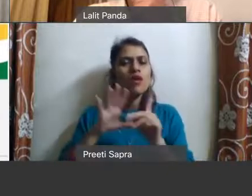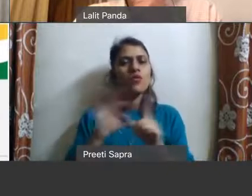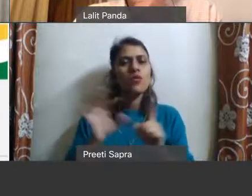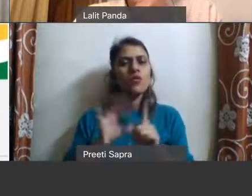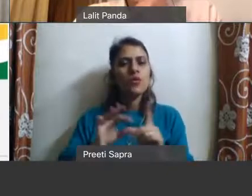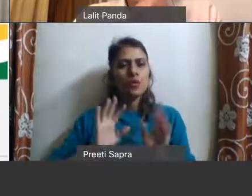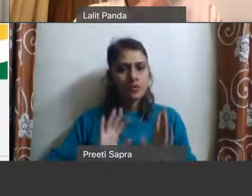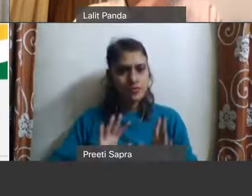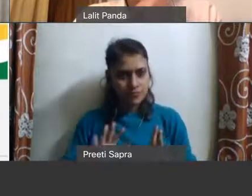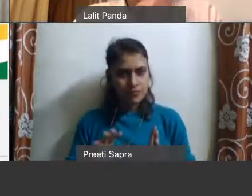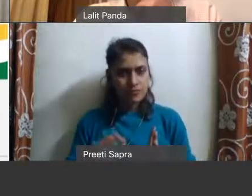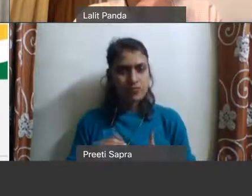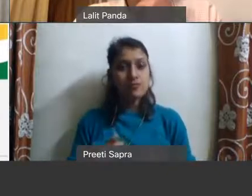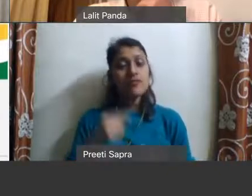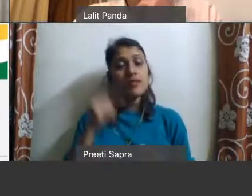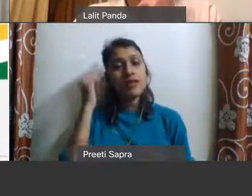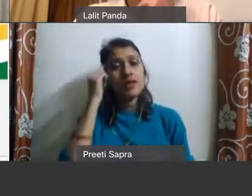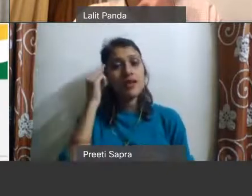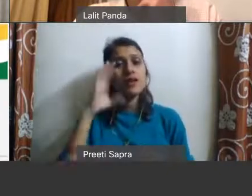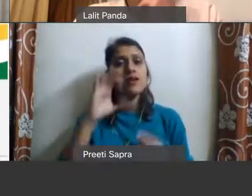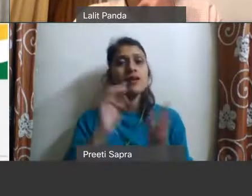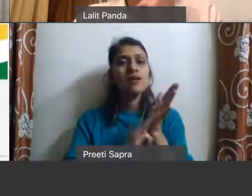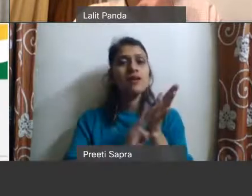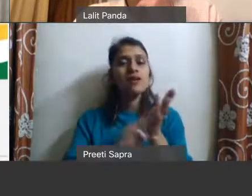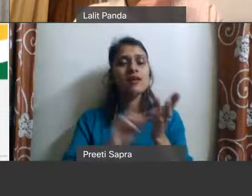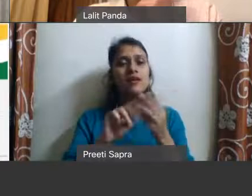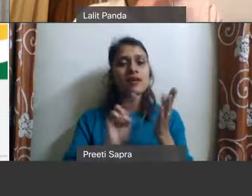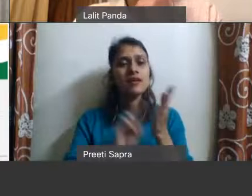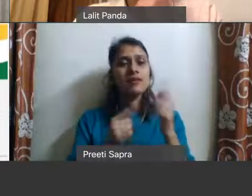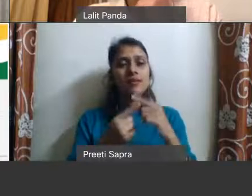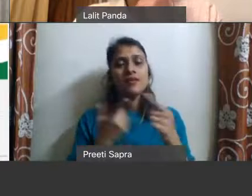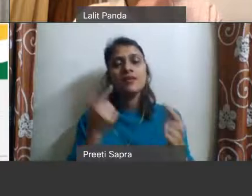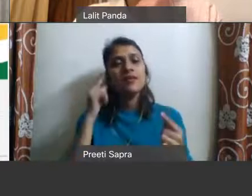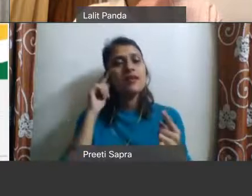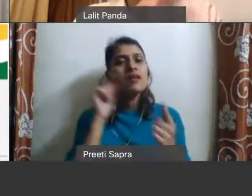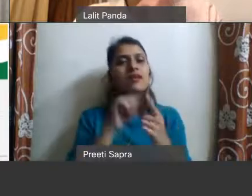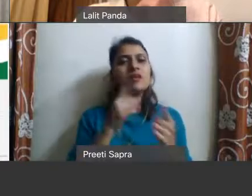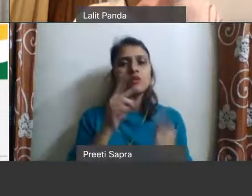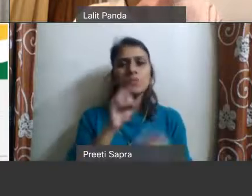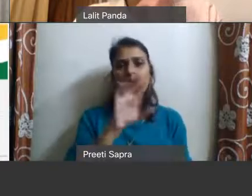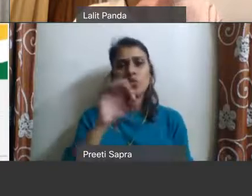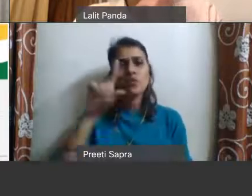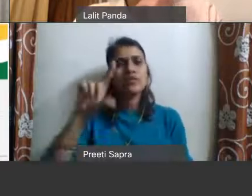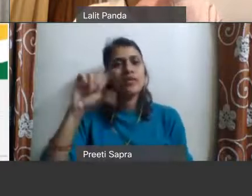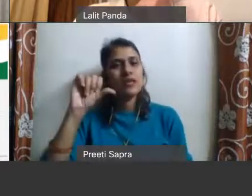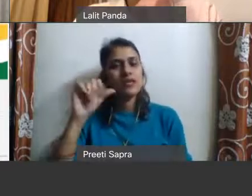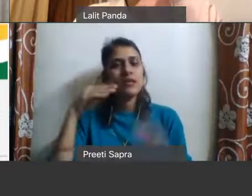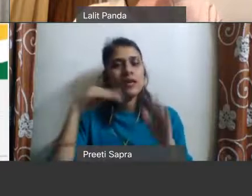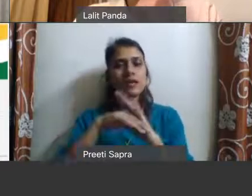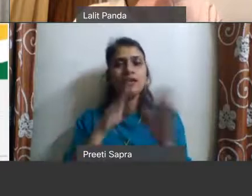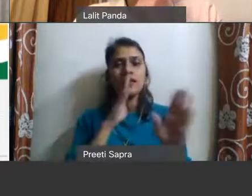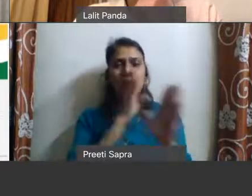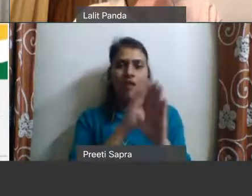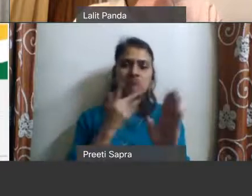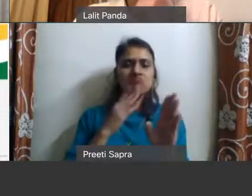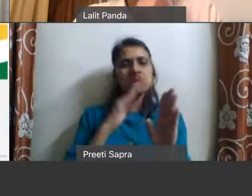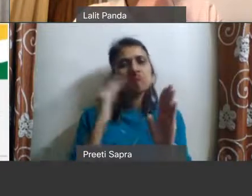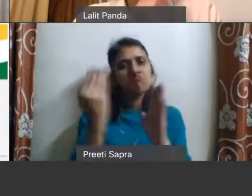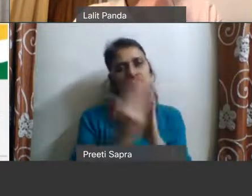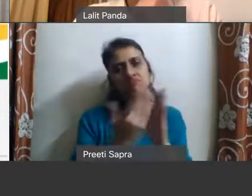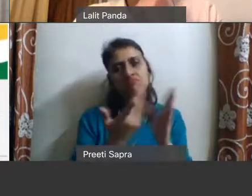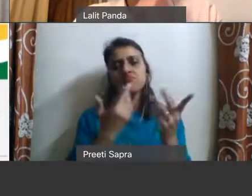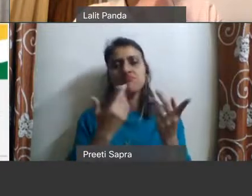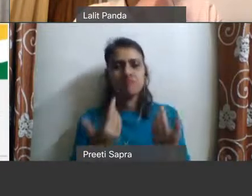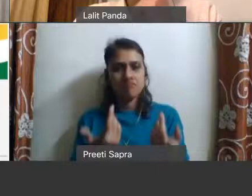my preliminary comments, that provisions like CA 2019 directly and indirectly